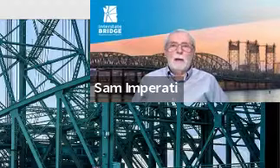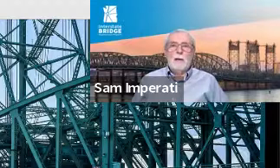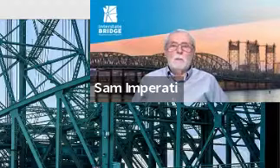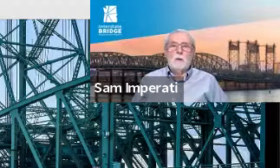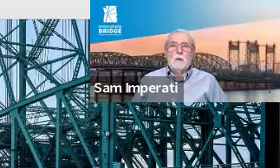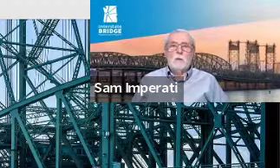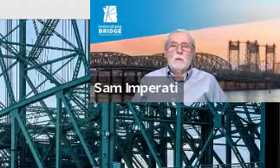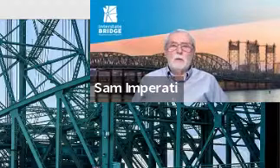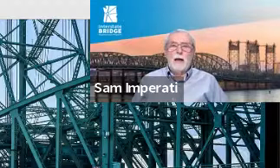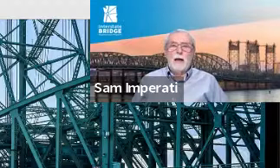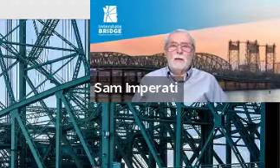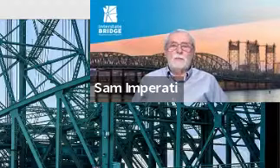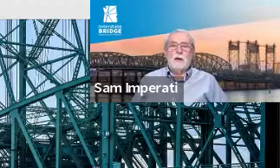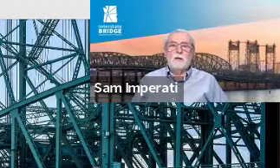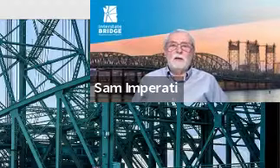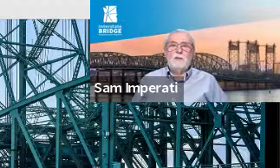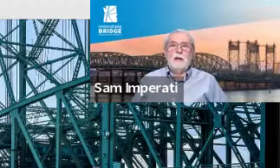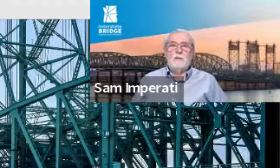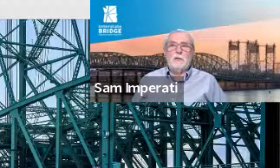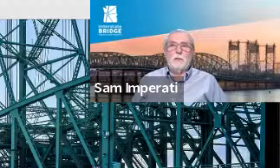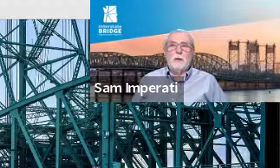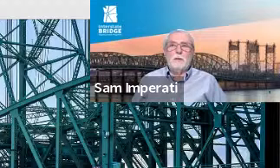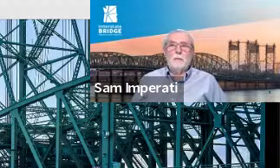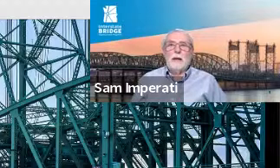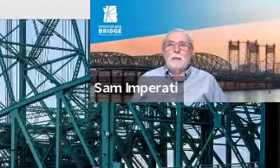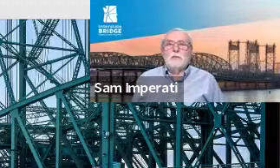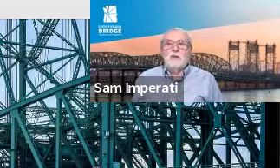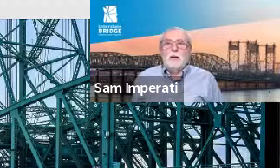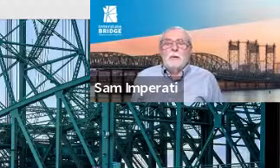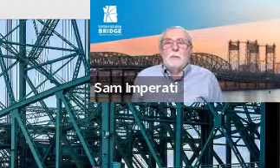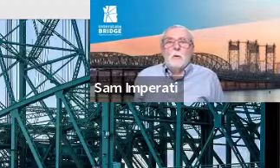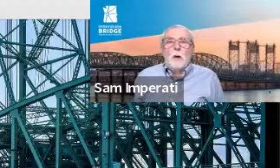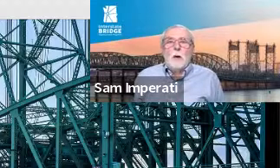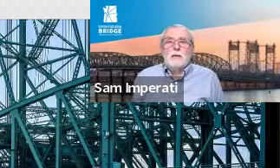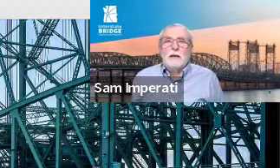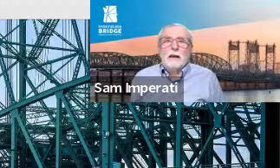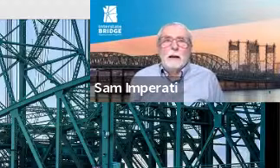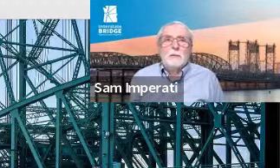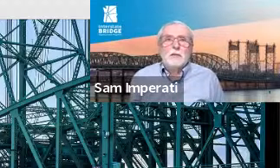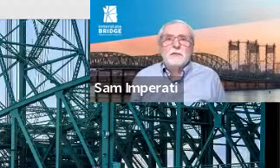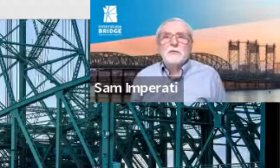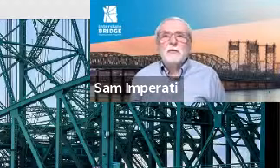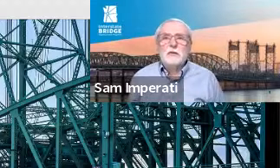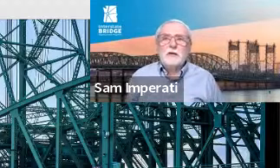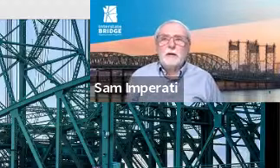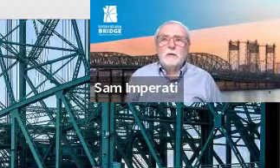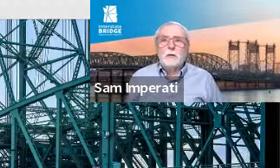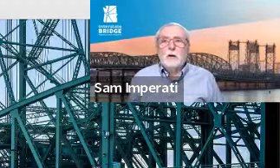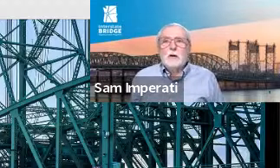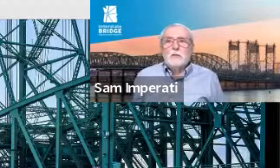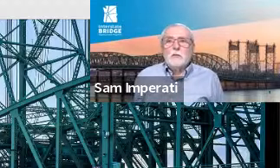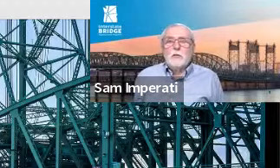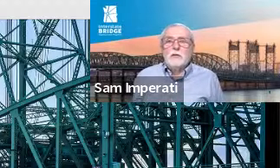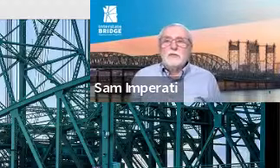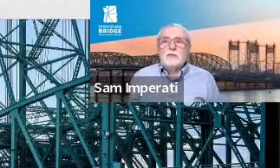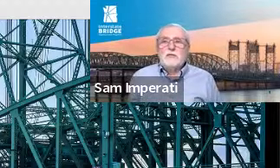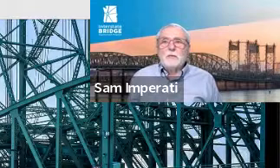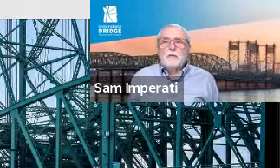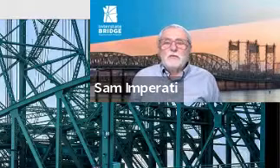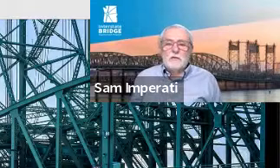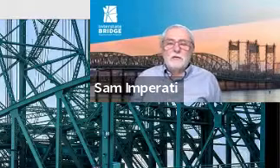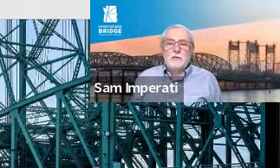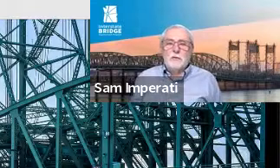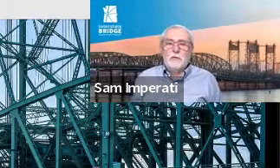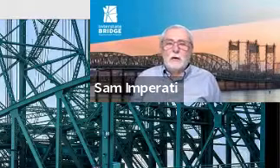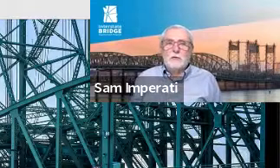All right, we're live. Good evening, everyone. My name is Sam Imperati, and I'm the facilitator for this